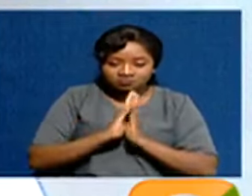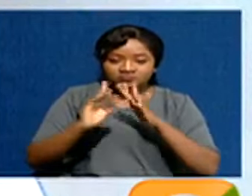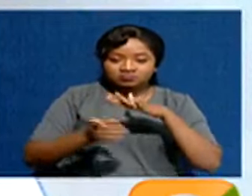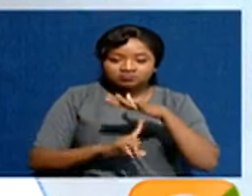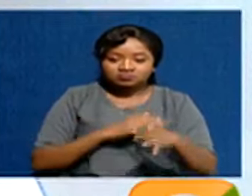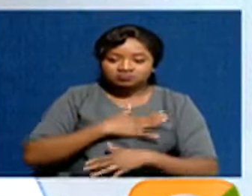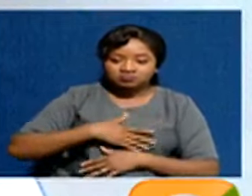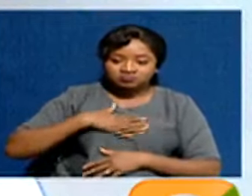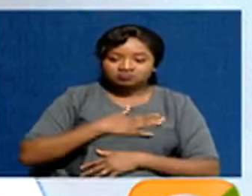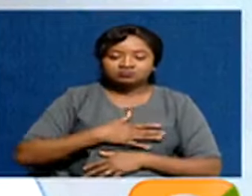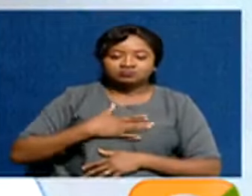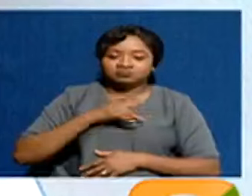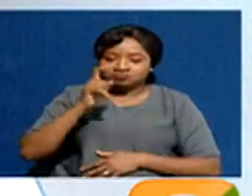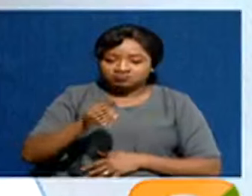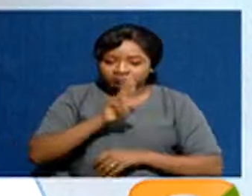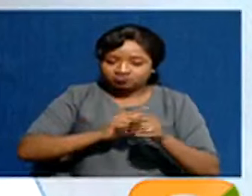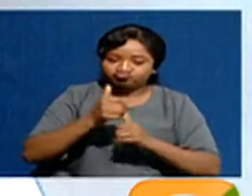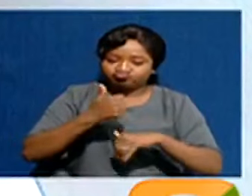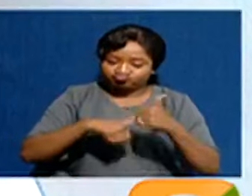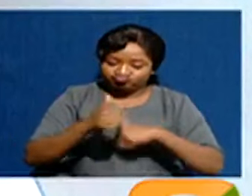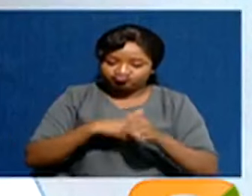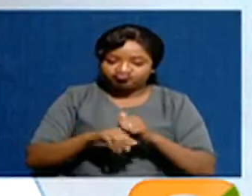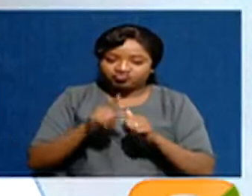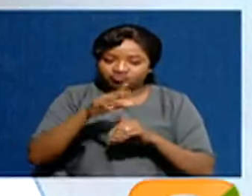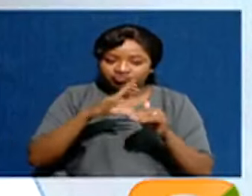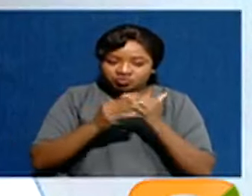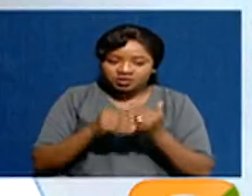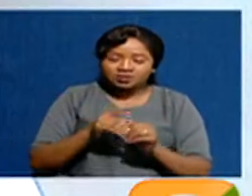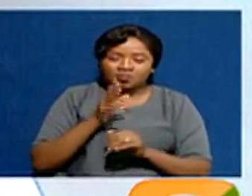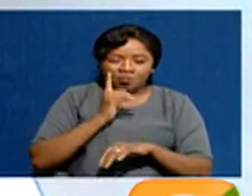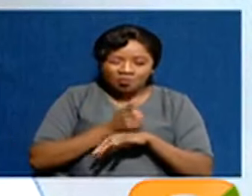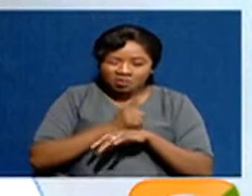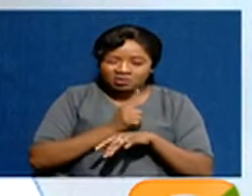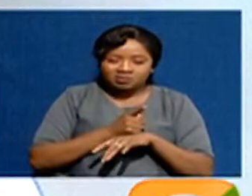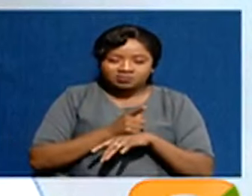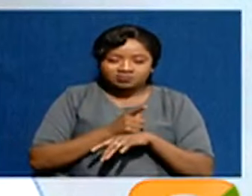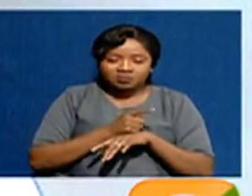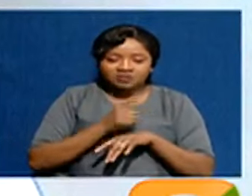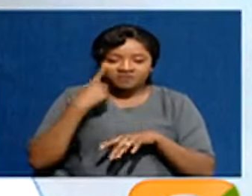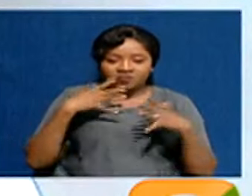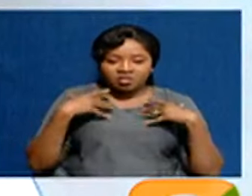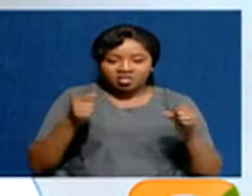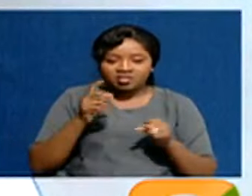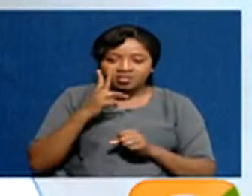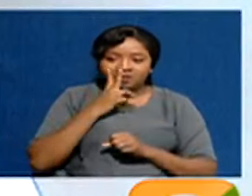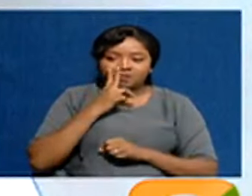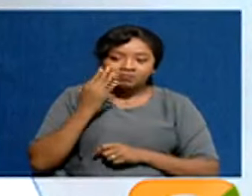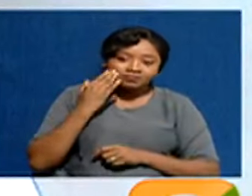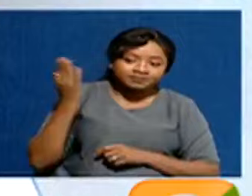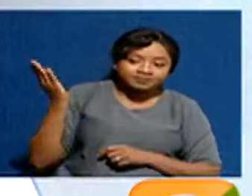apply science in its approach to creating health warnings. Very own Jasmine Wamboi has